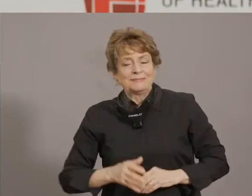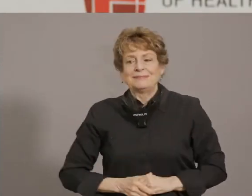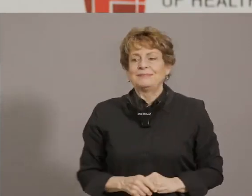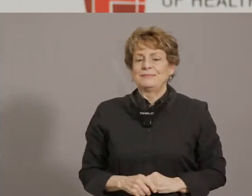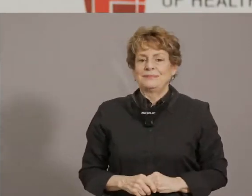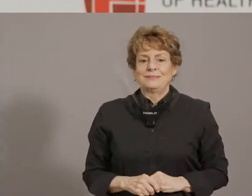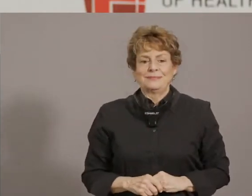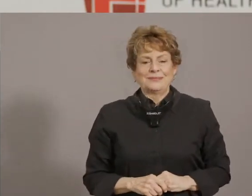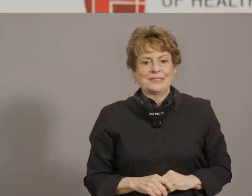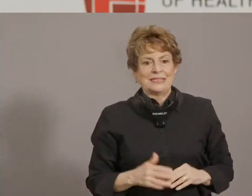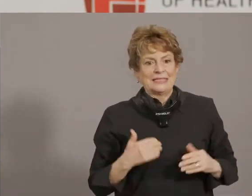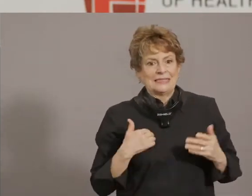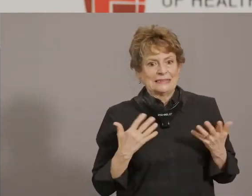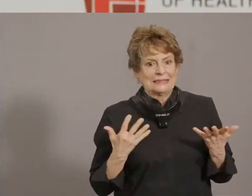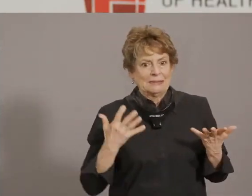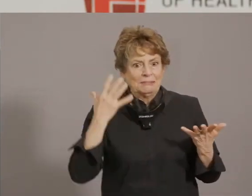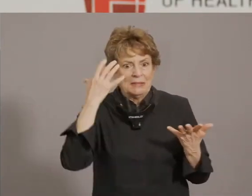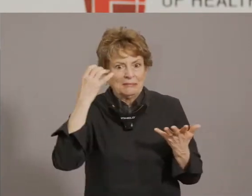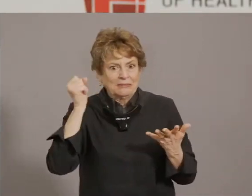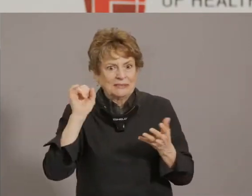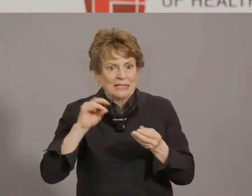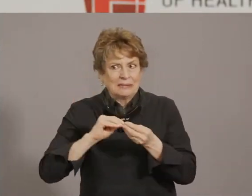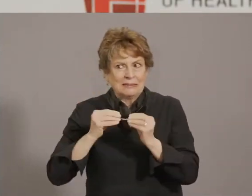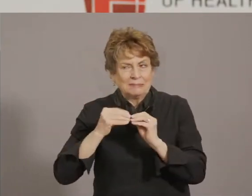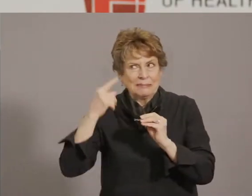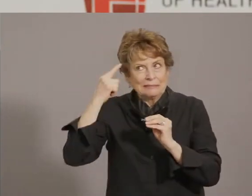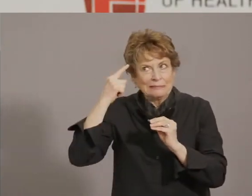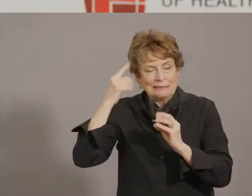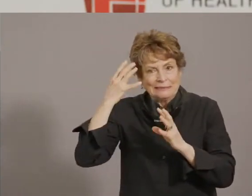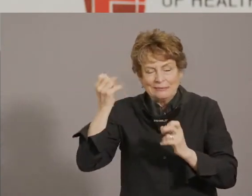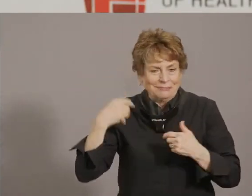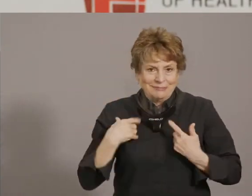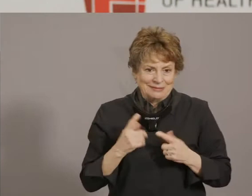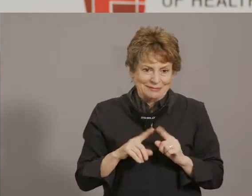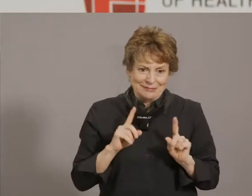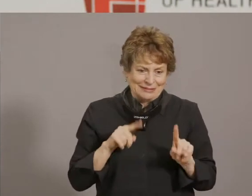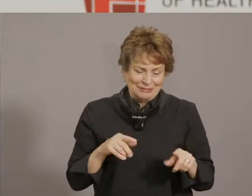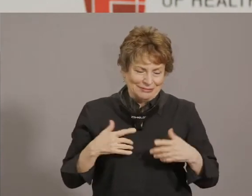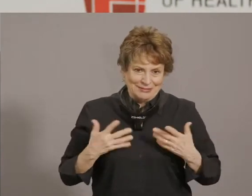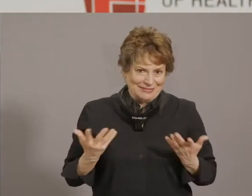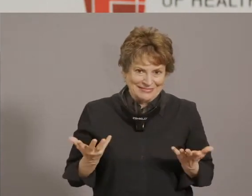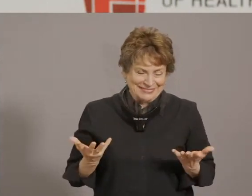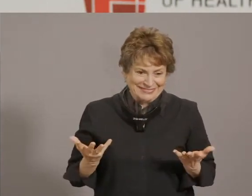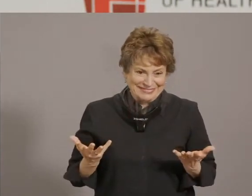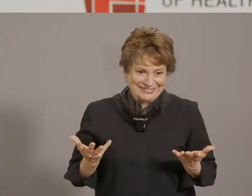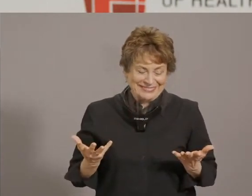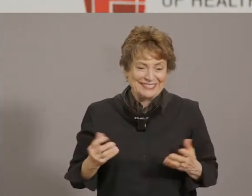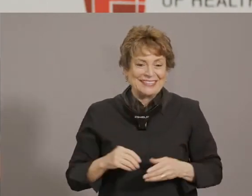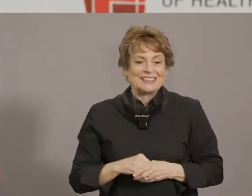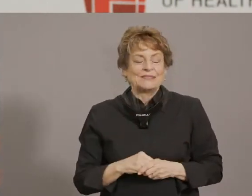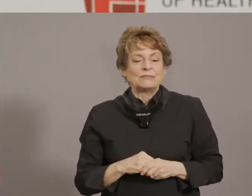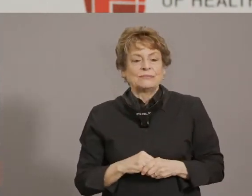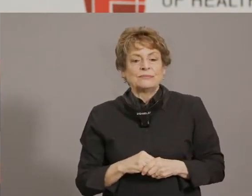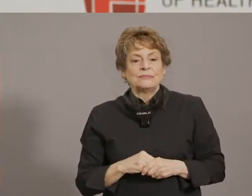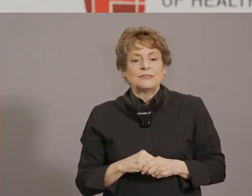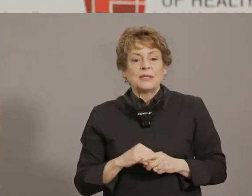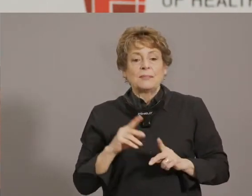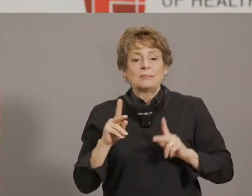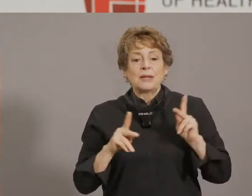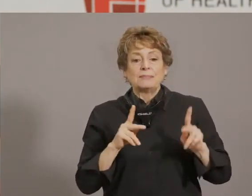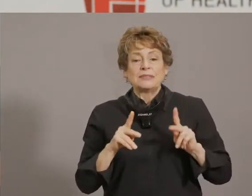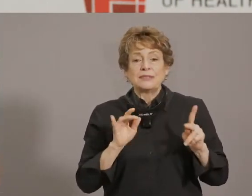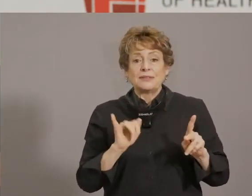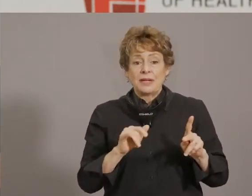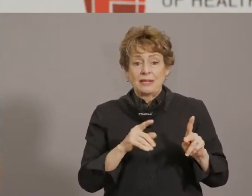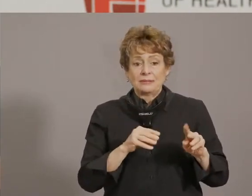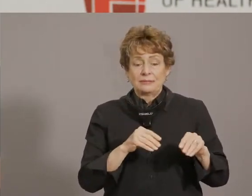the top of my head. And what we've required individuals to report who are administering the vaccine is really the